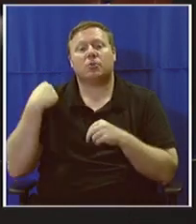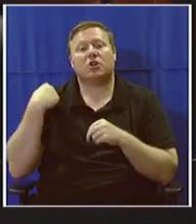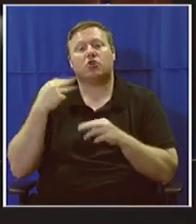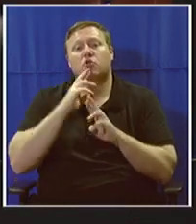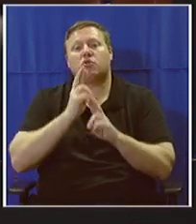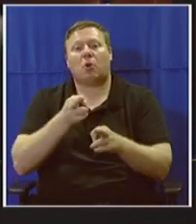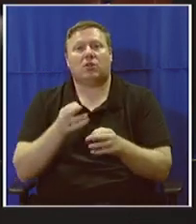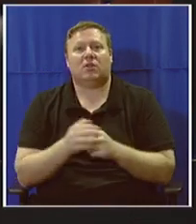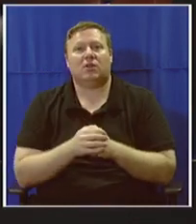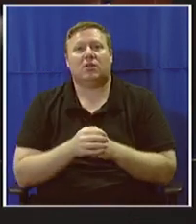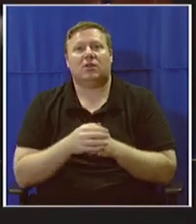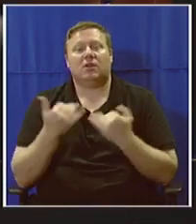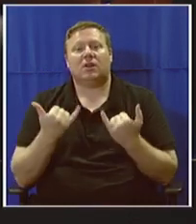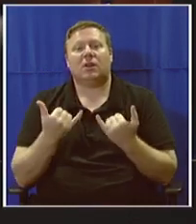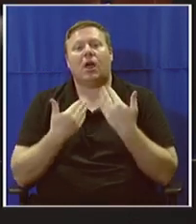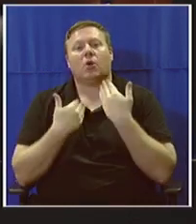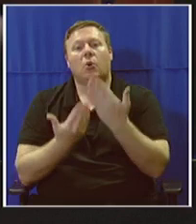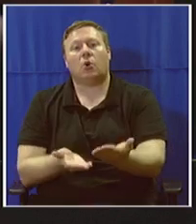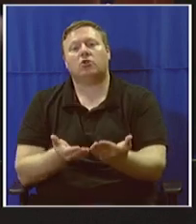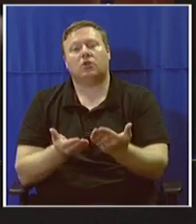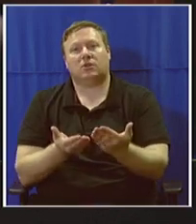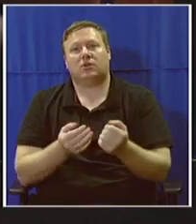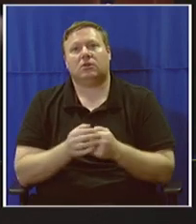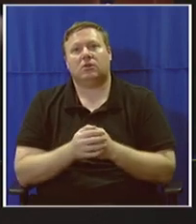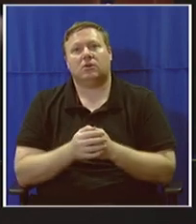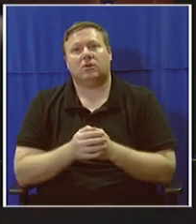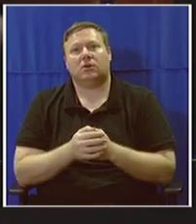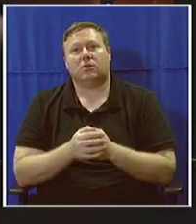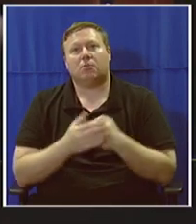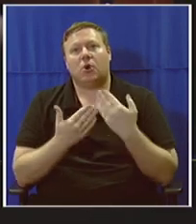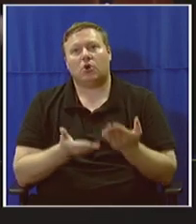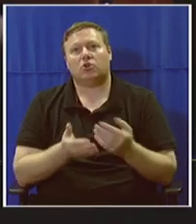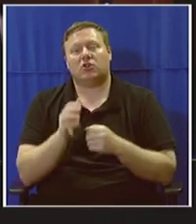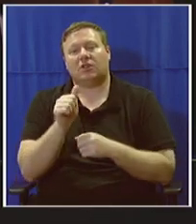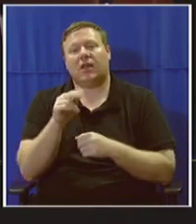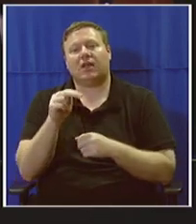go to notices of motion. The ANC.